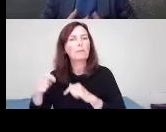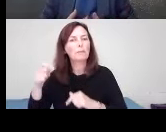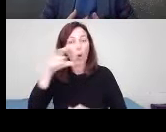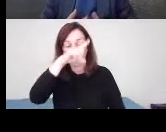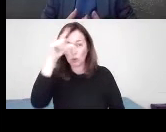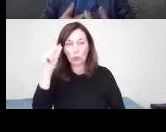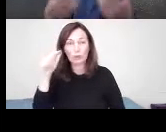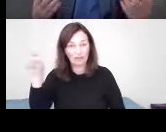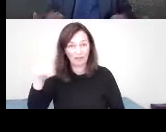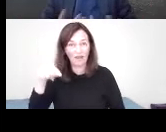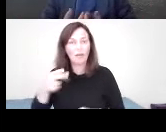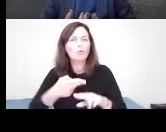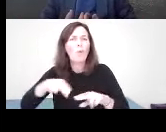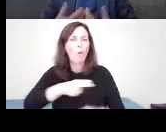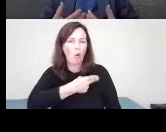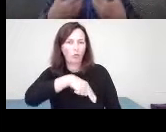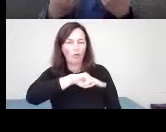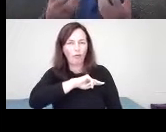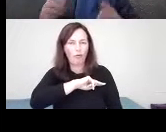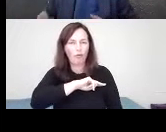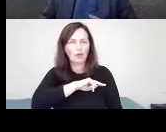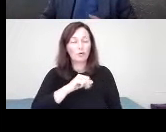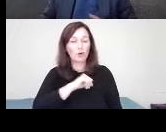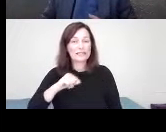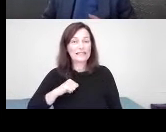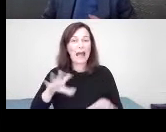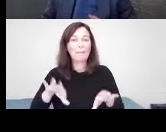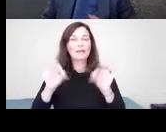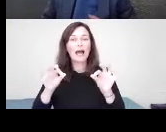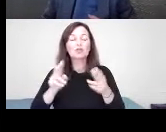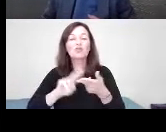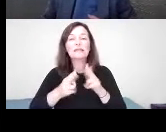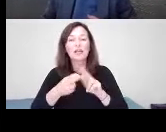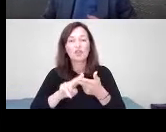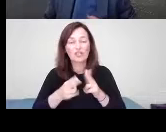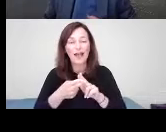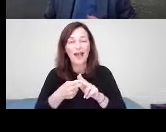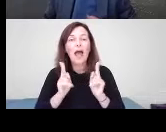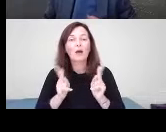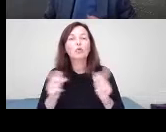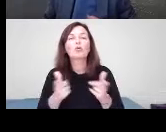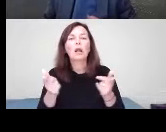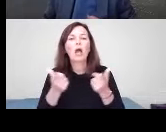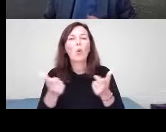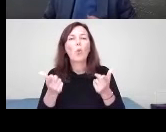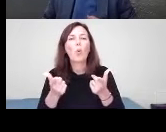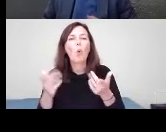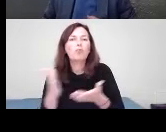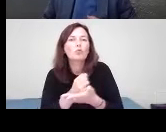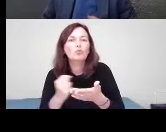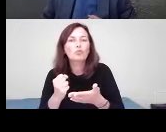could be useful in my environment, and finding the place what I can do for this whole universe where we are